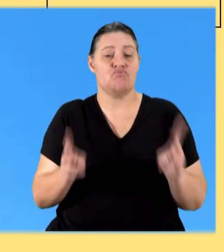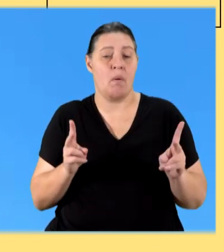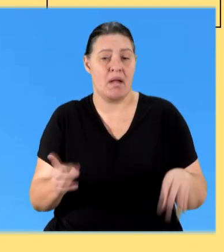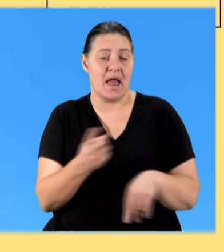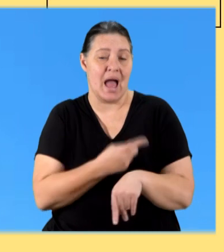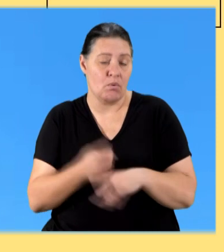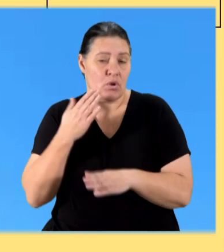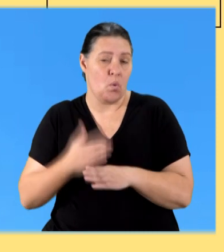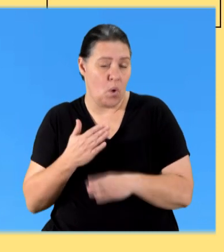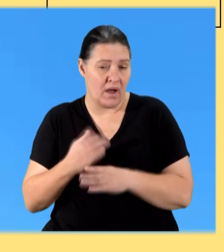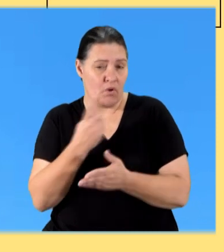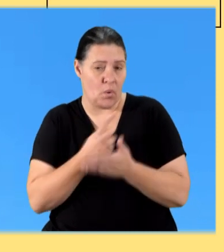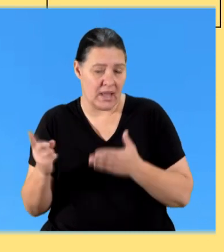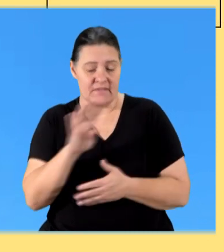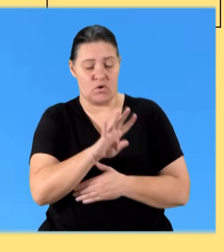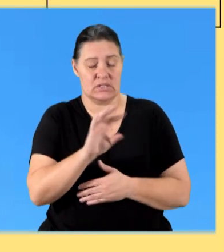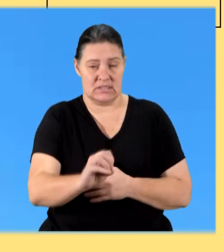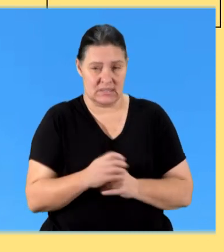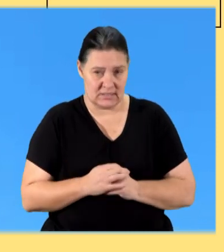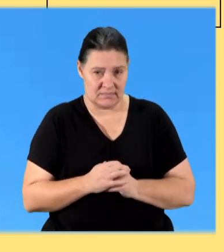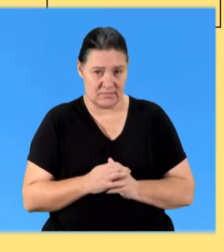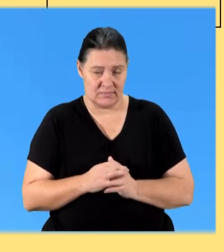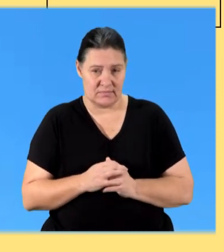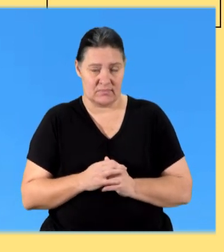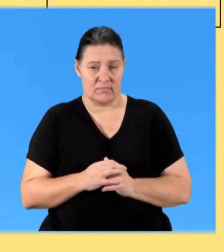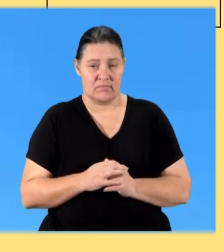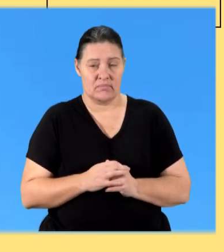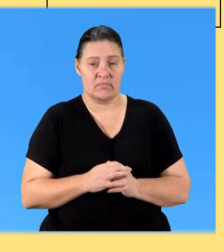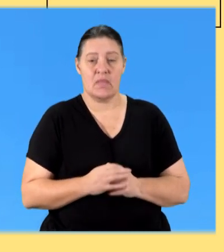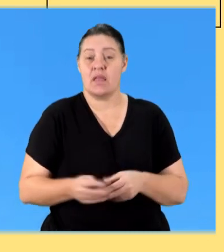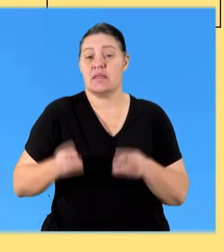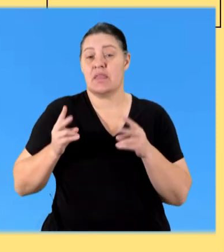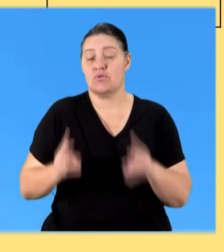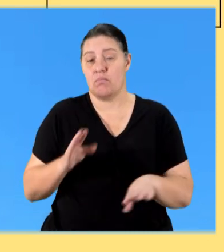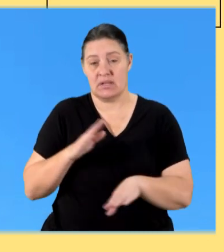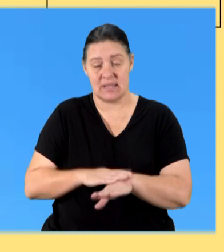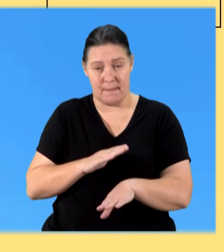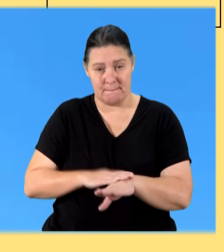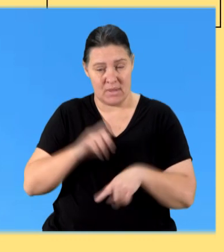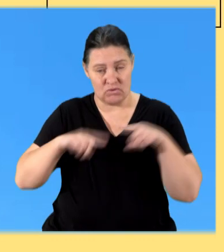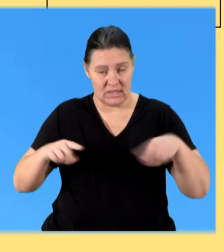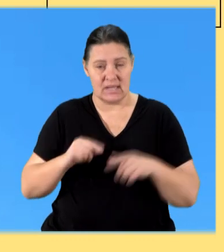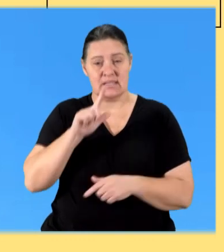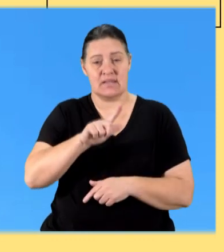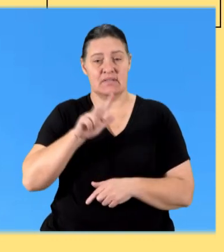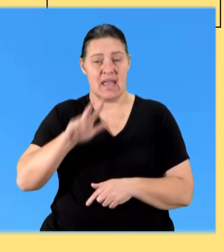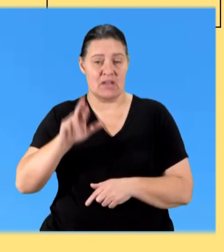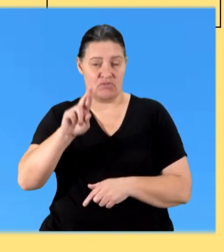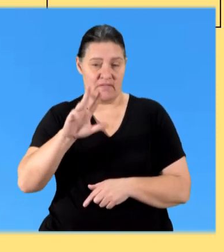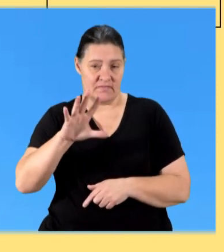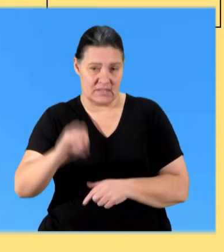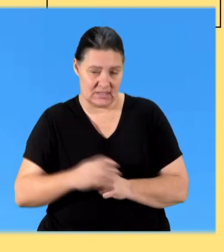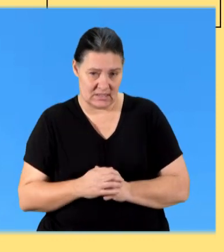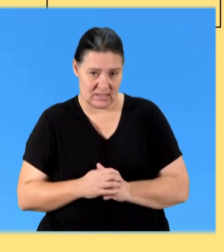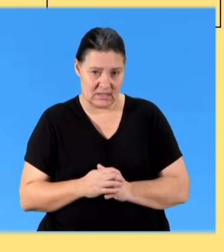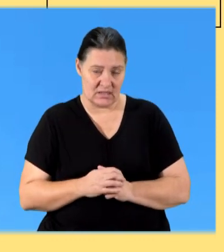hours that he must work per week is 40. And then the normal time rate is 78 Rand 50. And